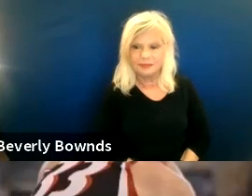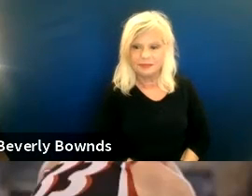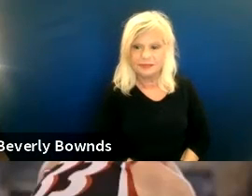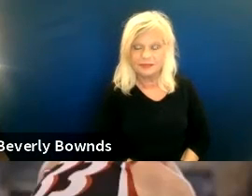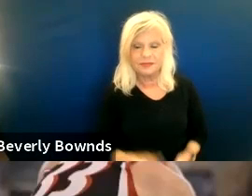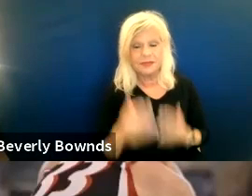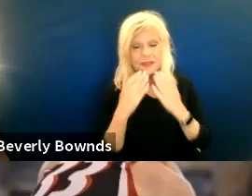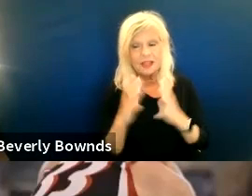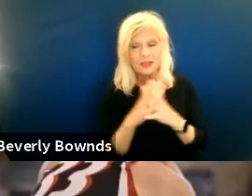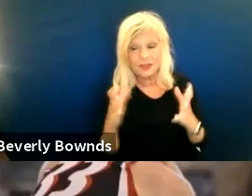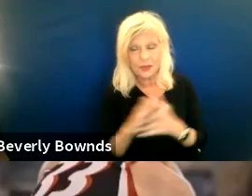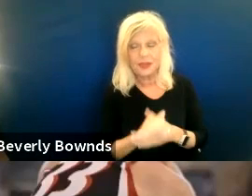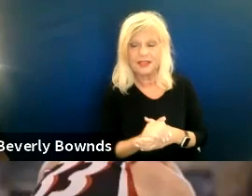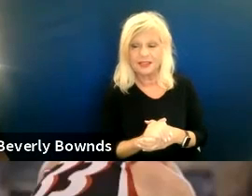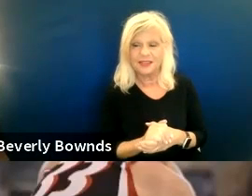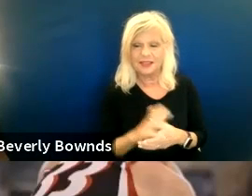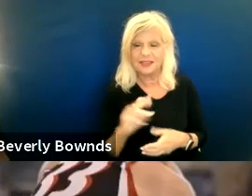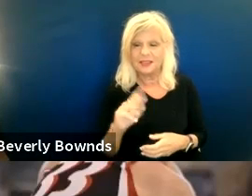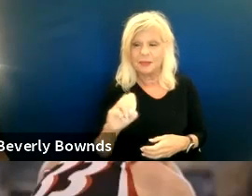Thank you so much, Ms. Aldred.